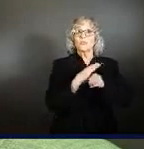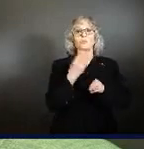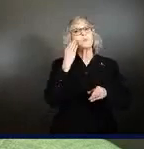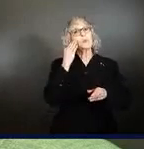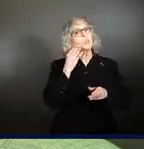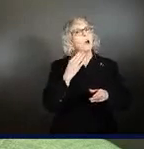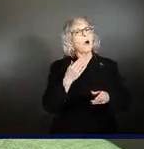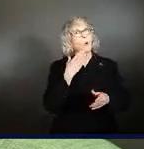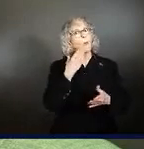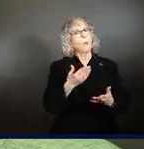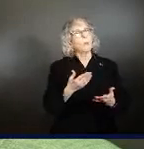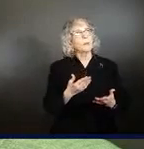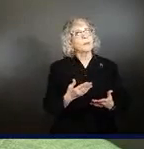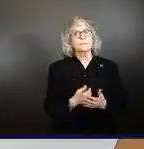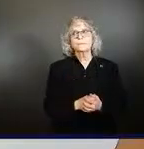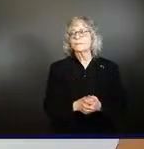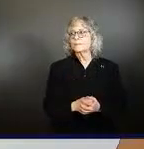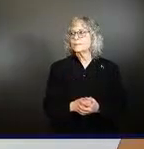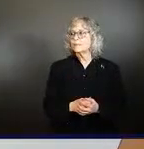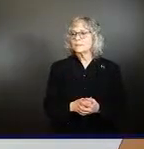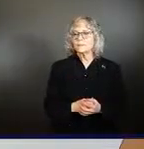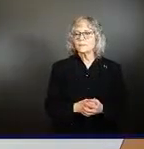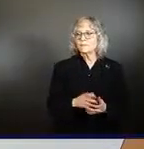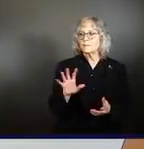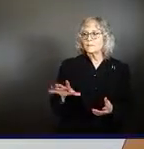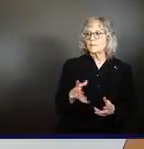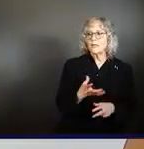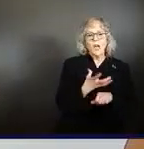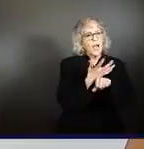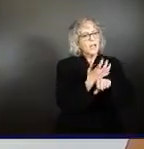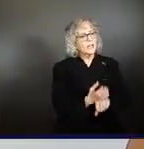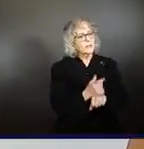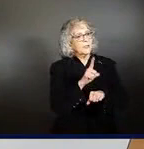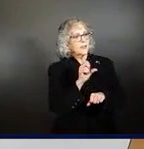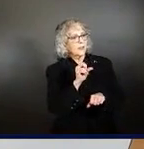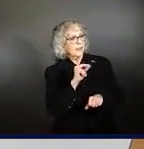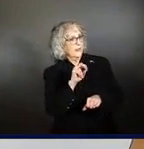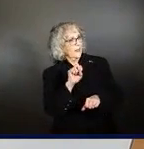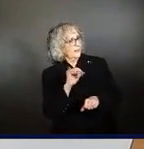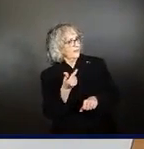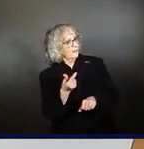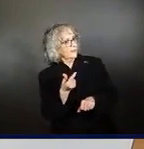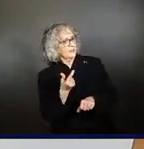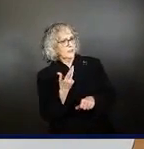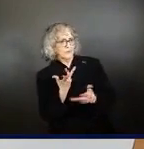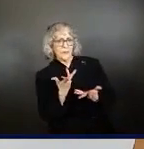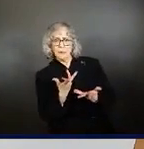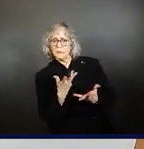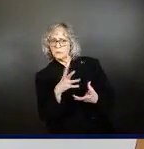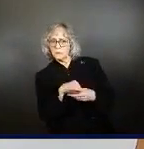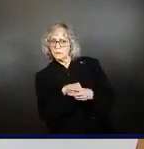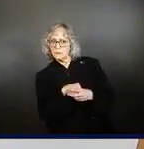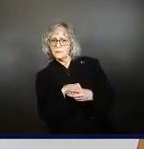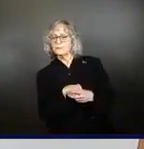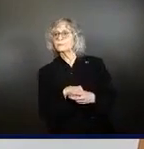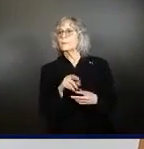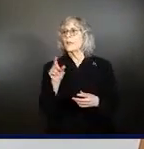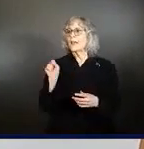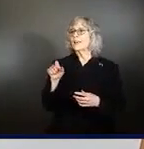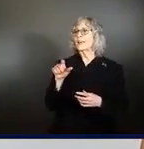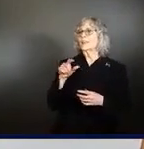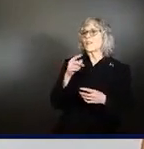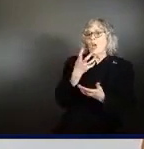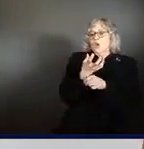Yeah. Wow. Doesn't gravitational lensing play a part in this? Yeah, so gravitational